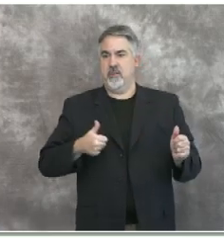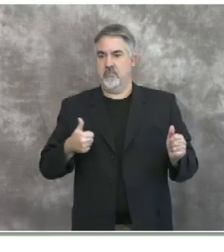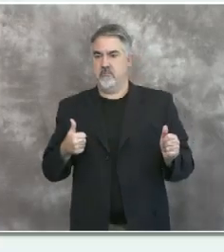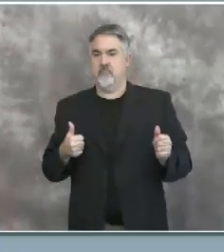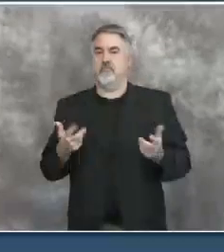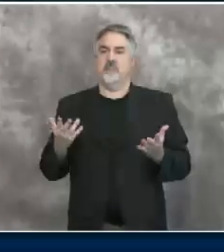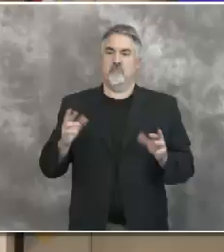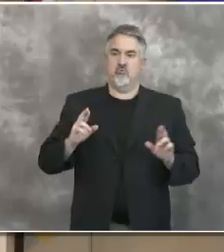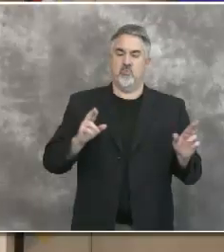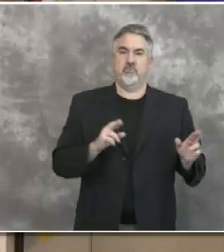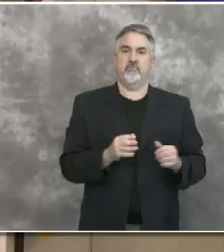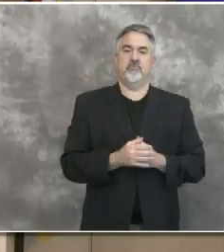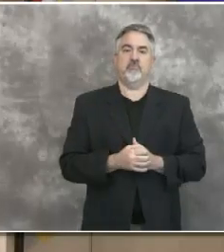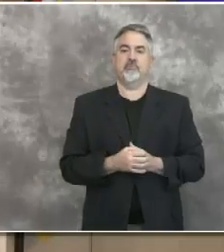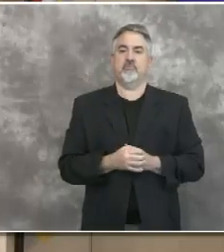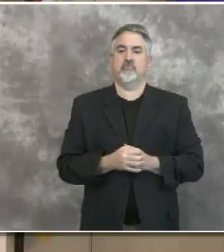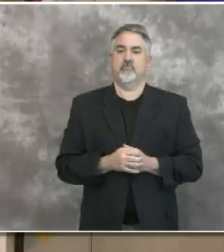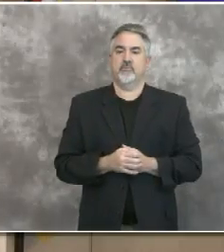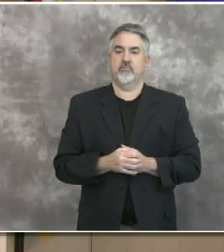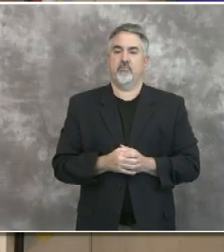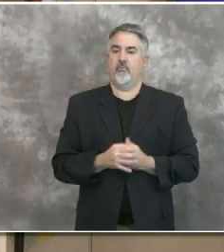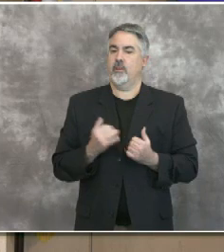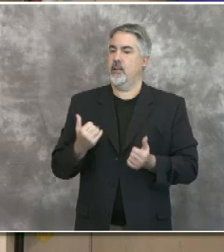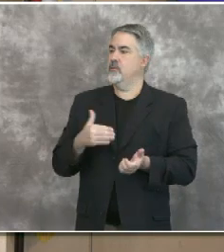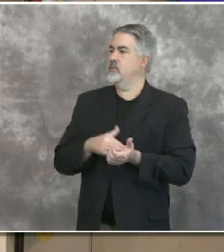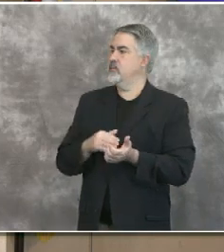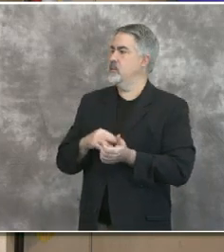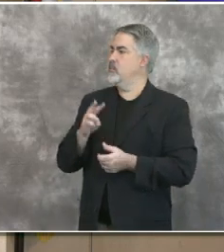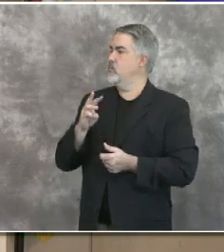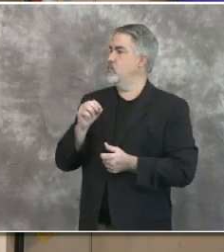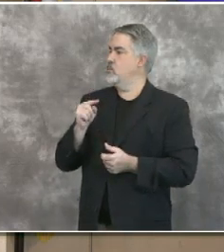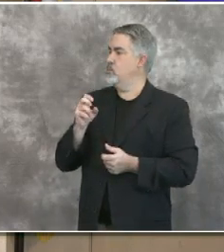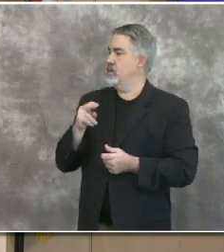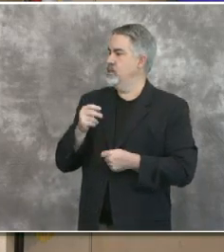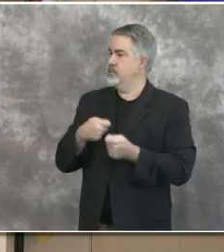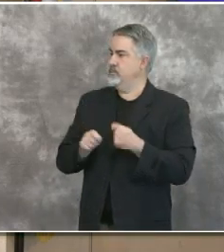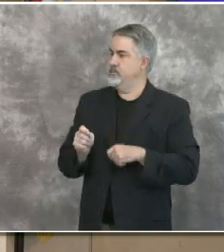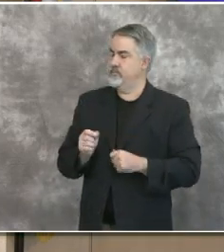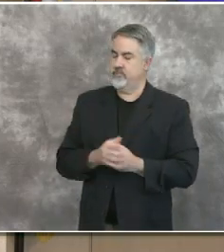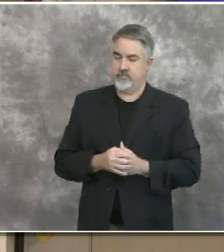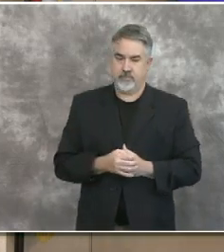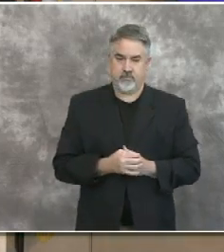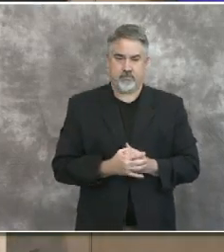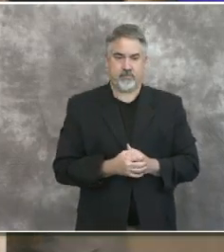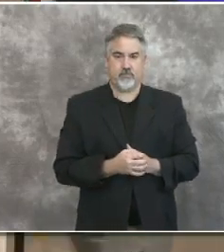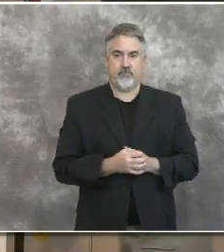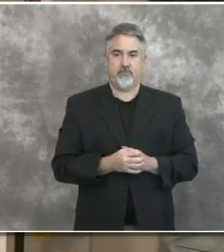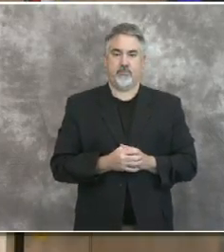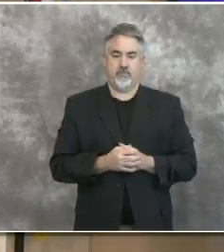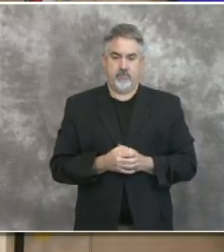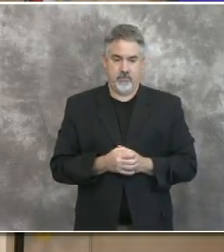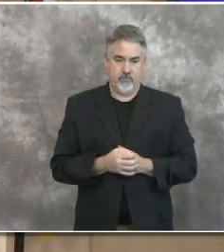it. With that, I will turn it over to Dr. Wilma Wooten for her Public Health Officer's report.